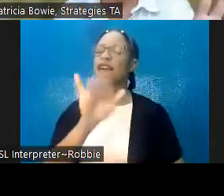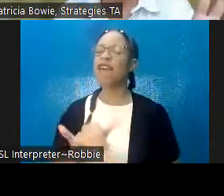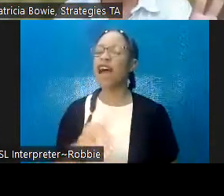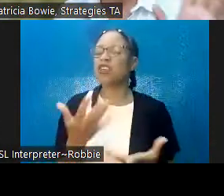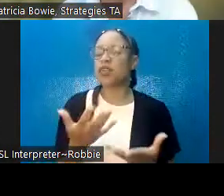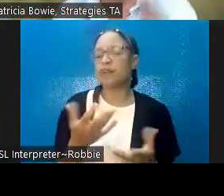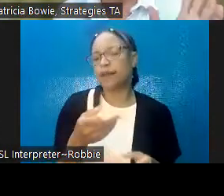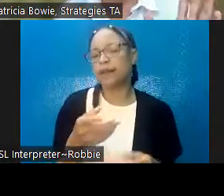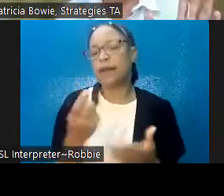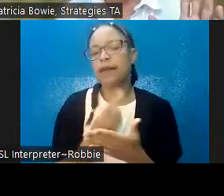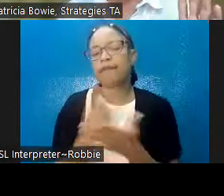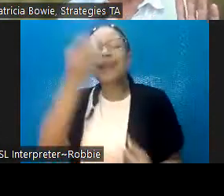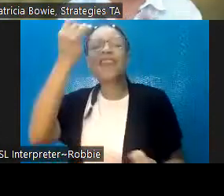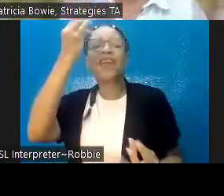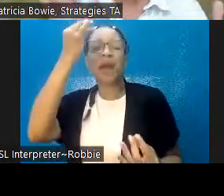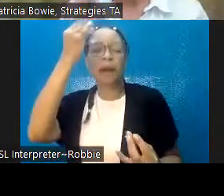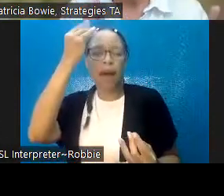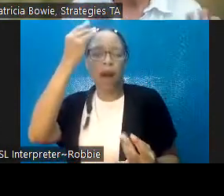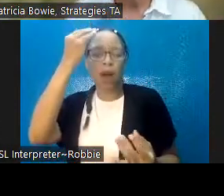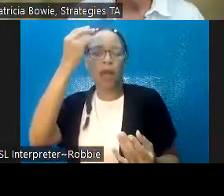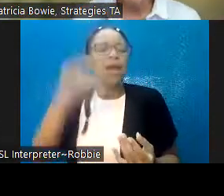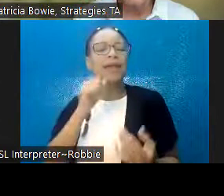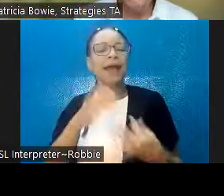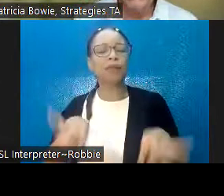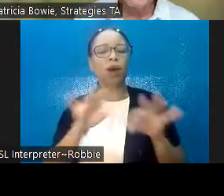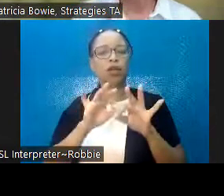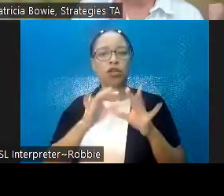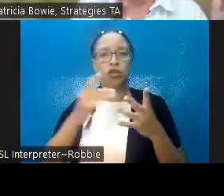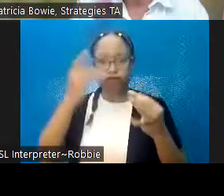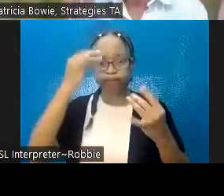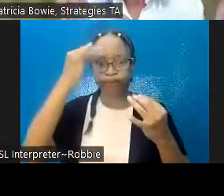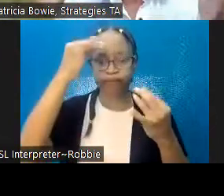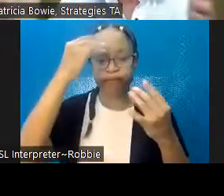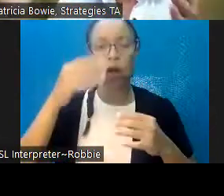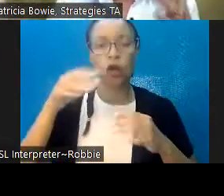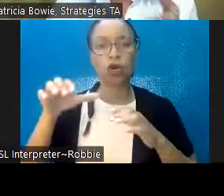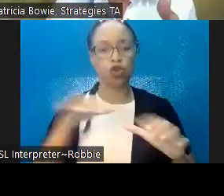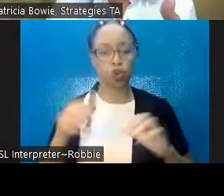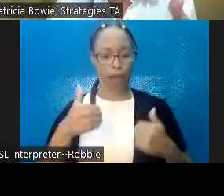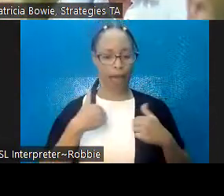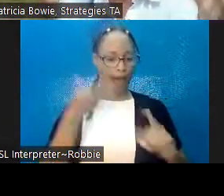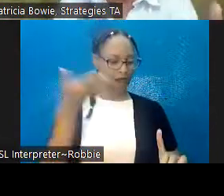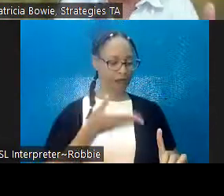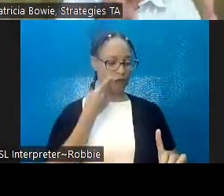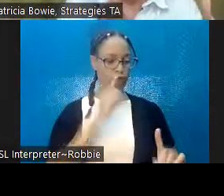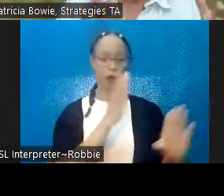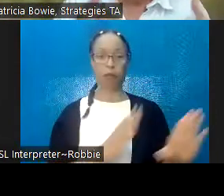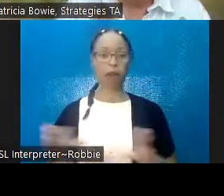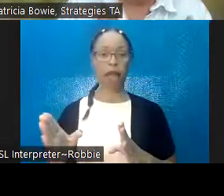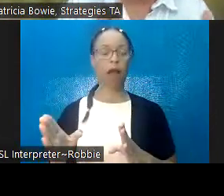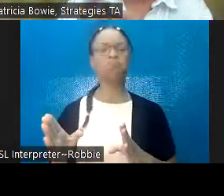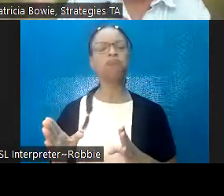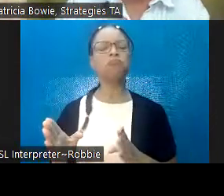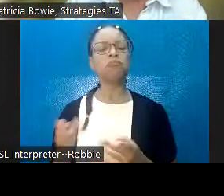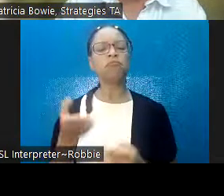think about. It's not critical for you to think about, do I have this for the plan? This is about, am